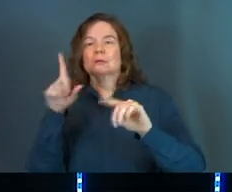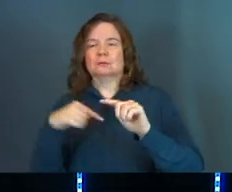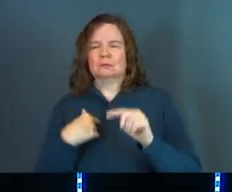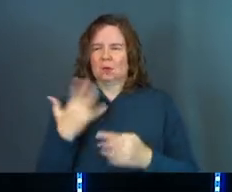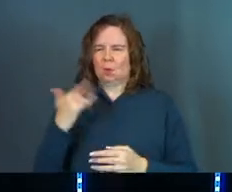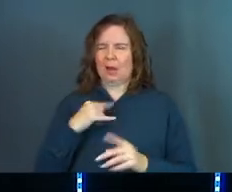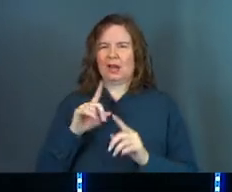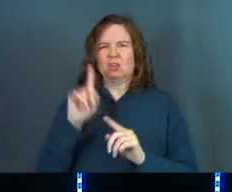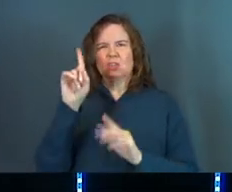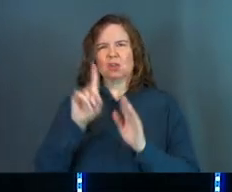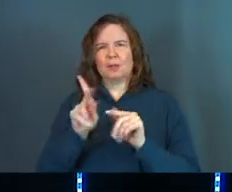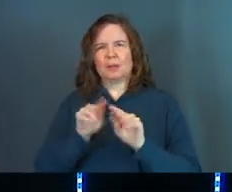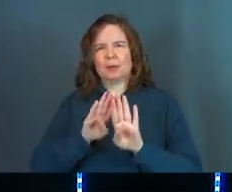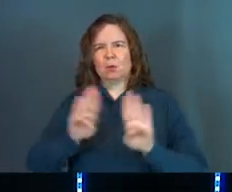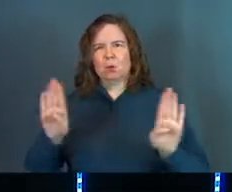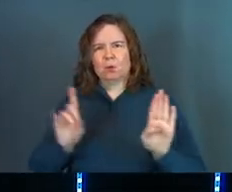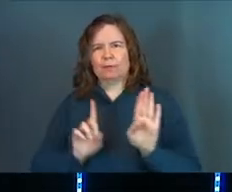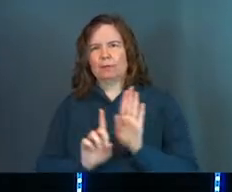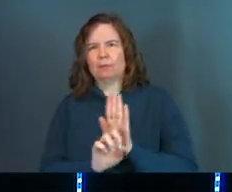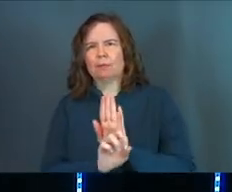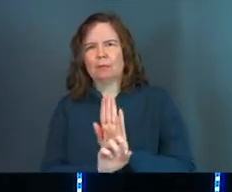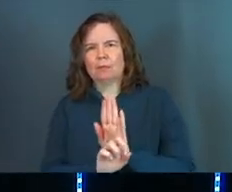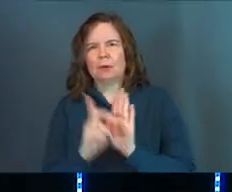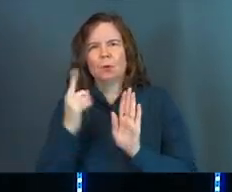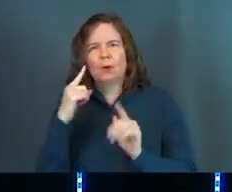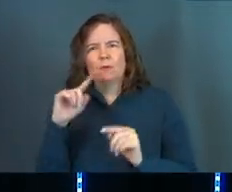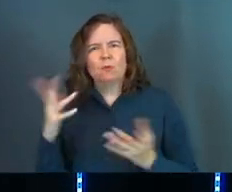Why didn't the tall people move?